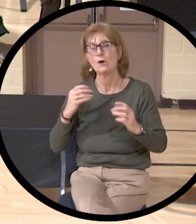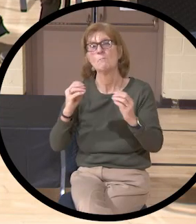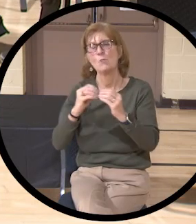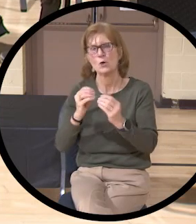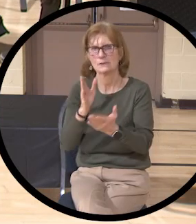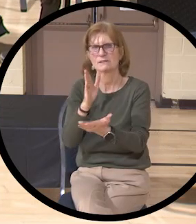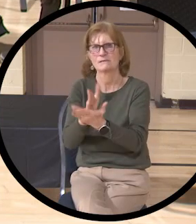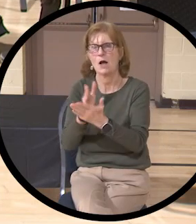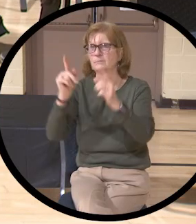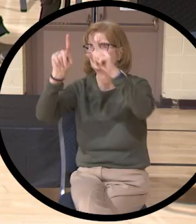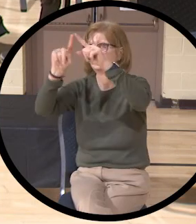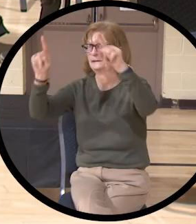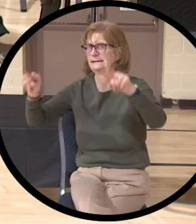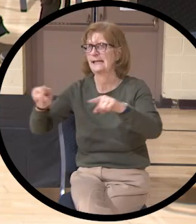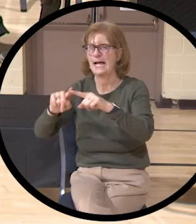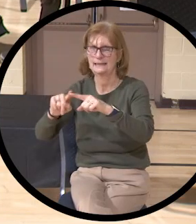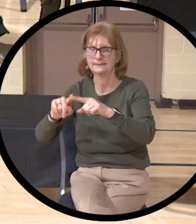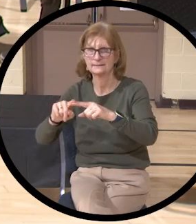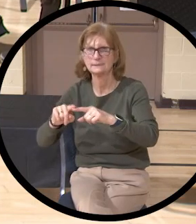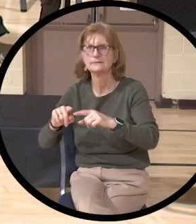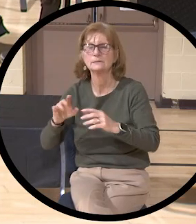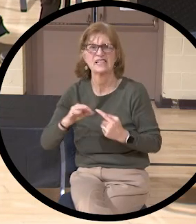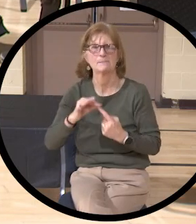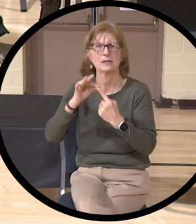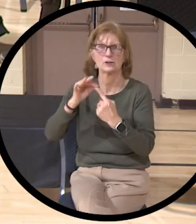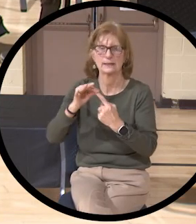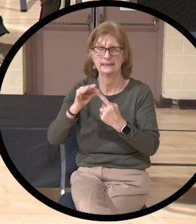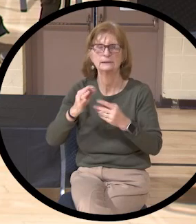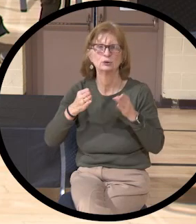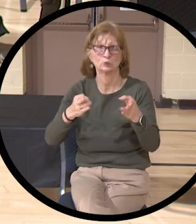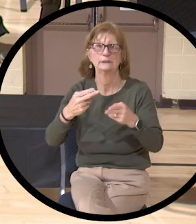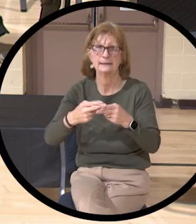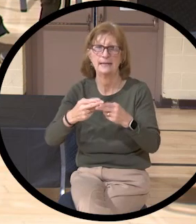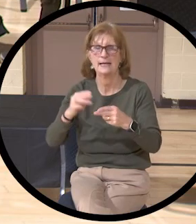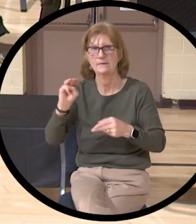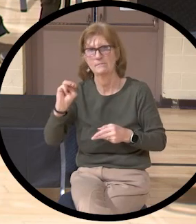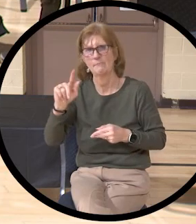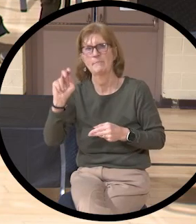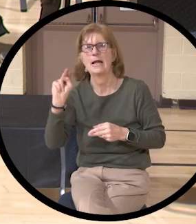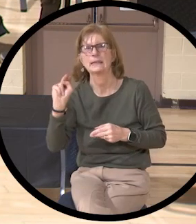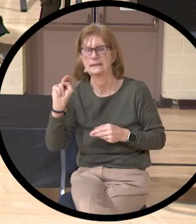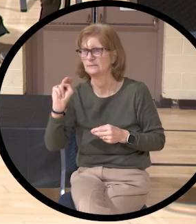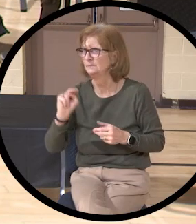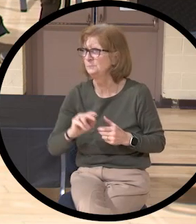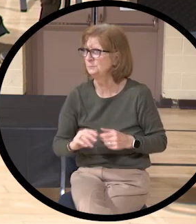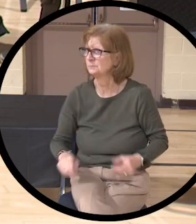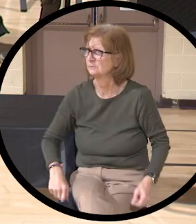maybe particular Mellon or St. Clair. People respect the limits.